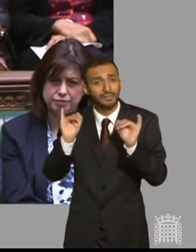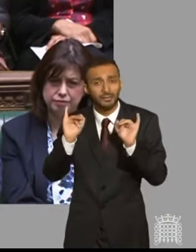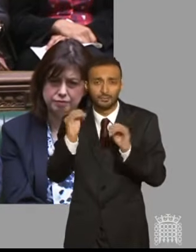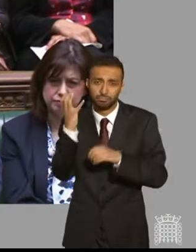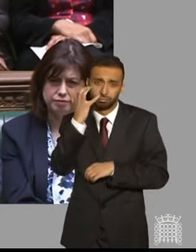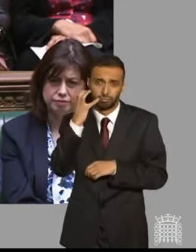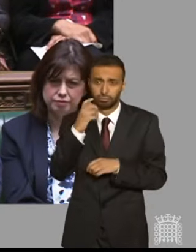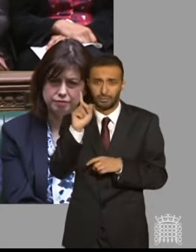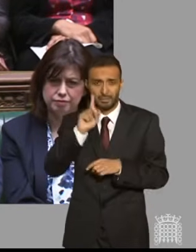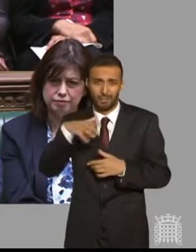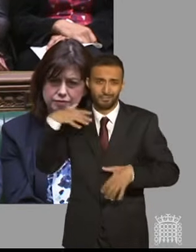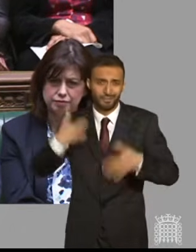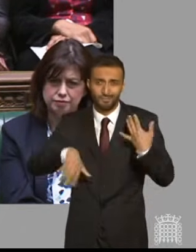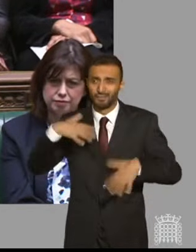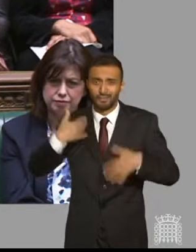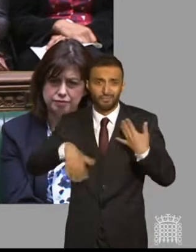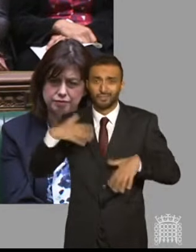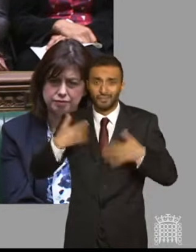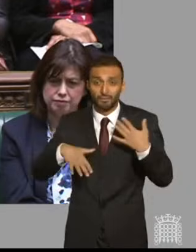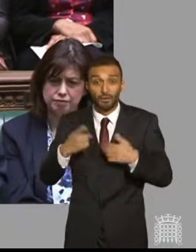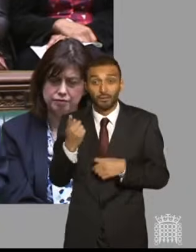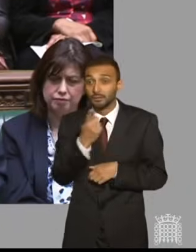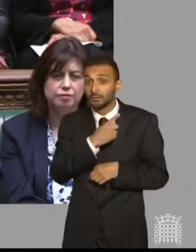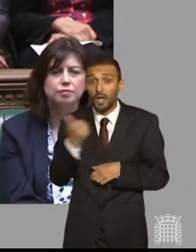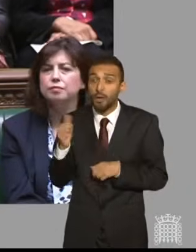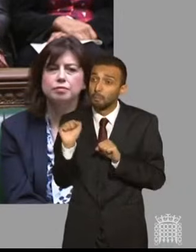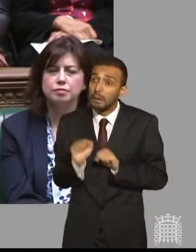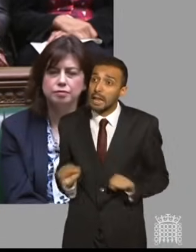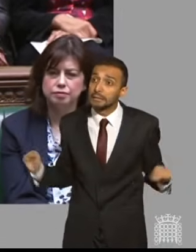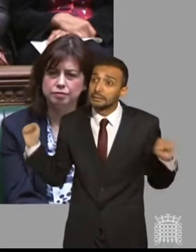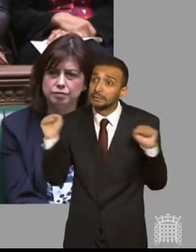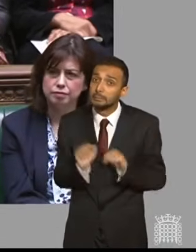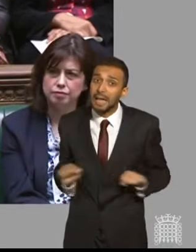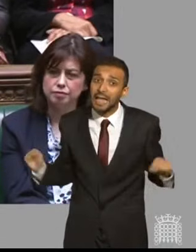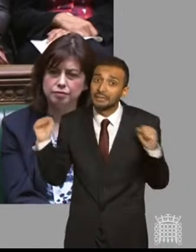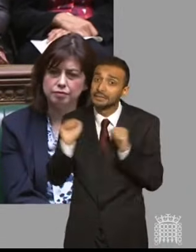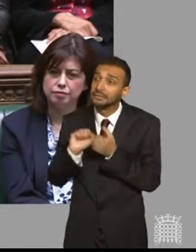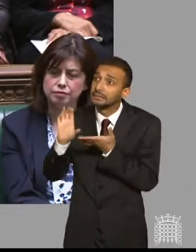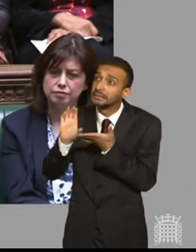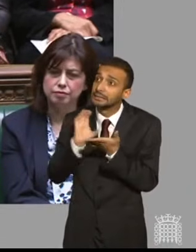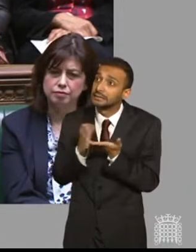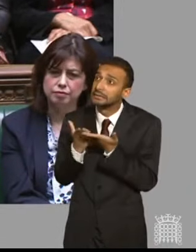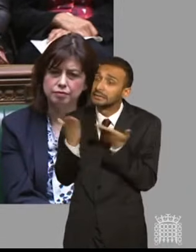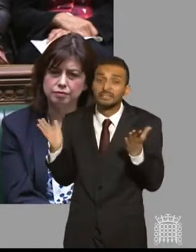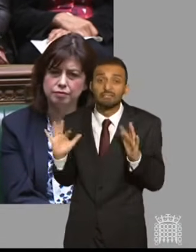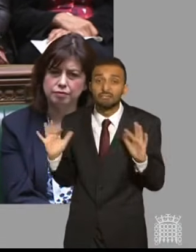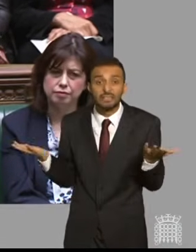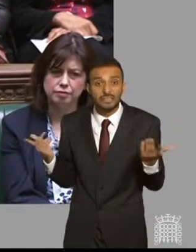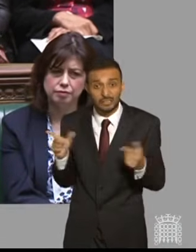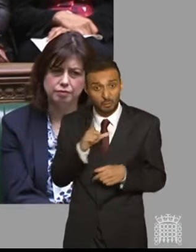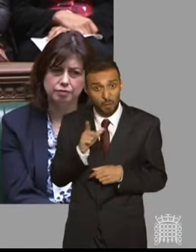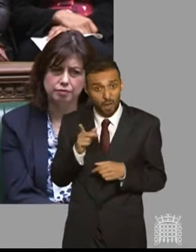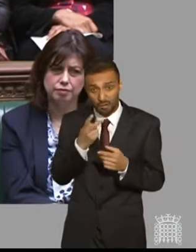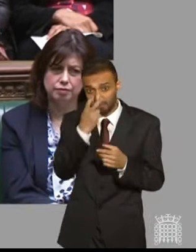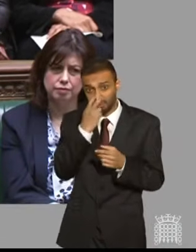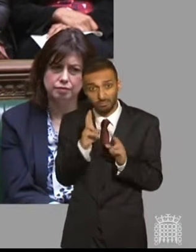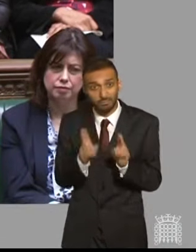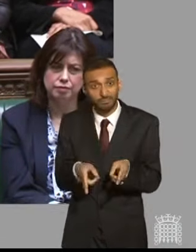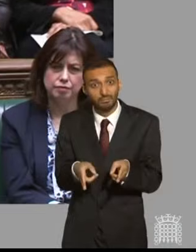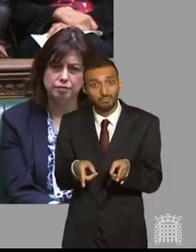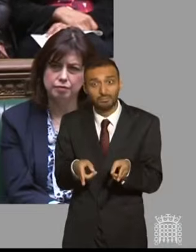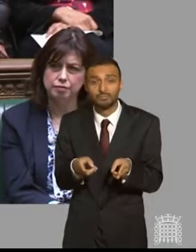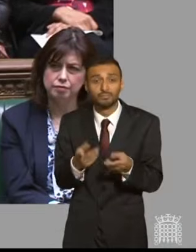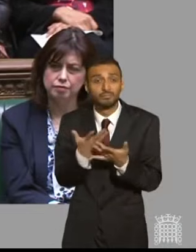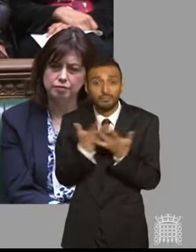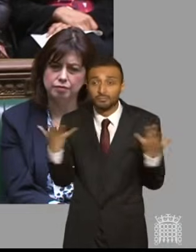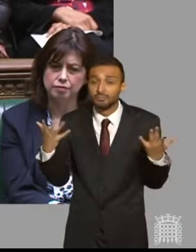justice that they deserved. Fears of delay, Prime Minister, or cover-up are causing them anguish. And yesterday, Chris Head, once